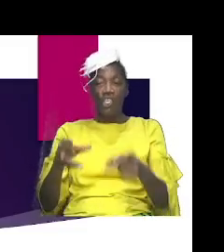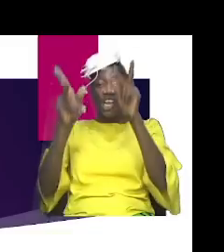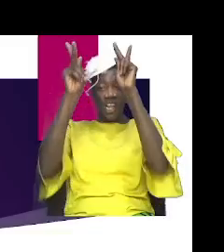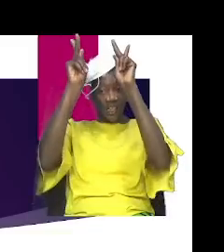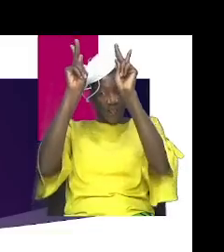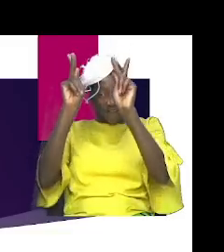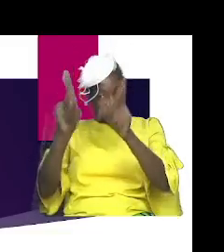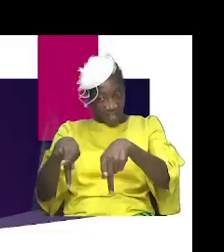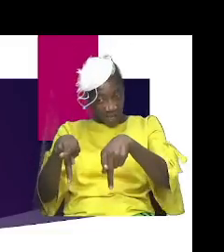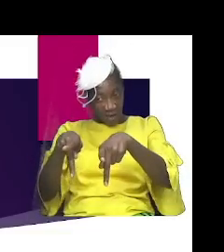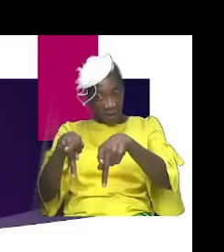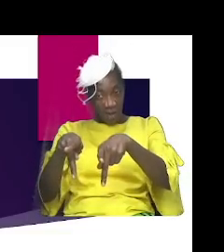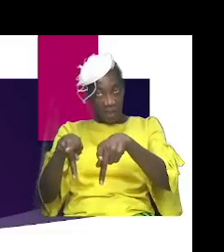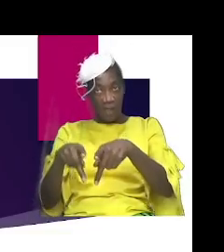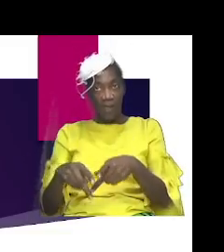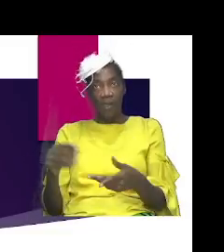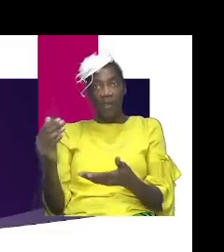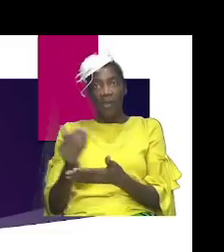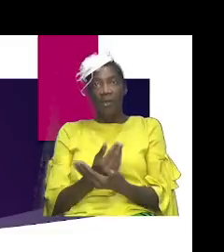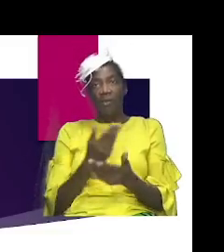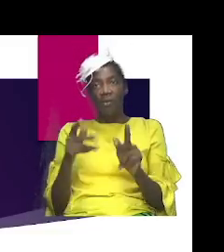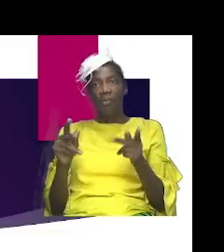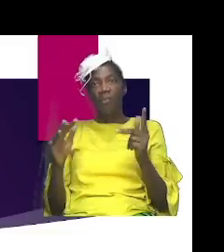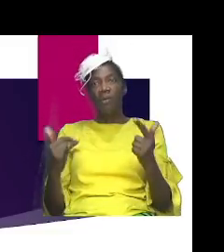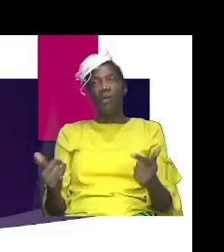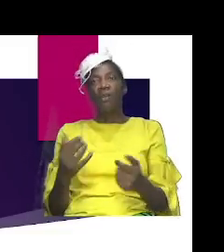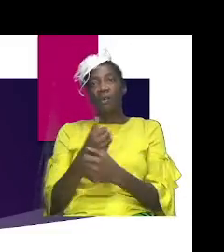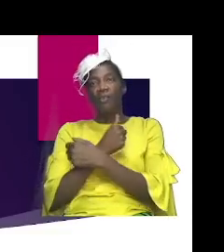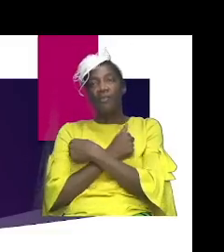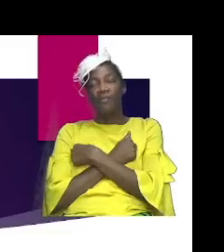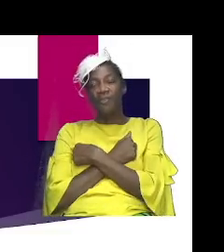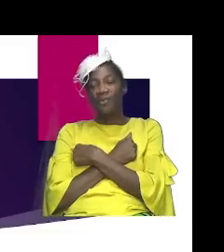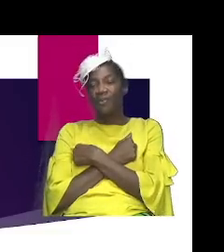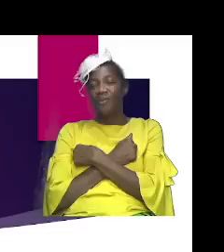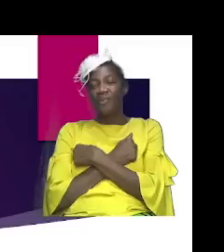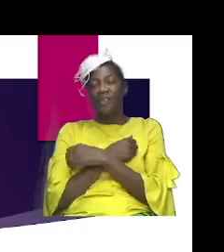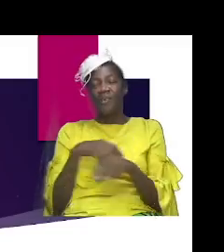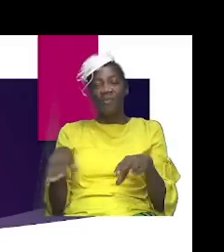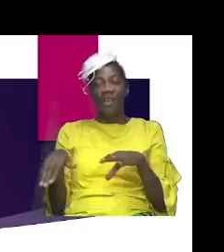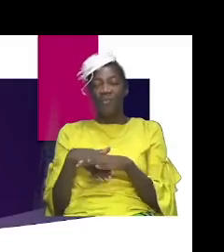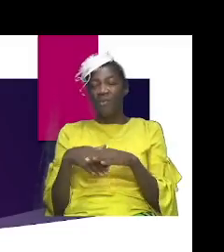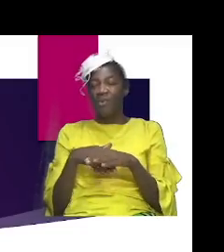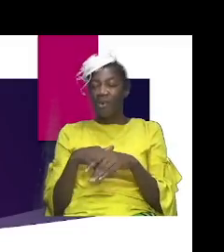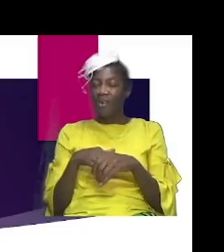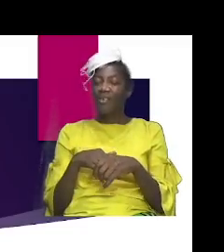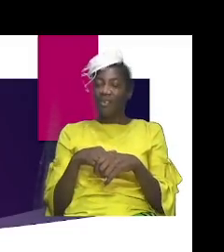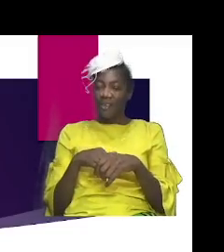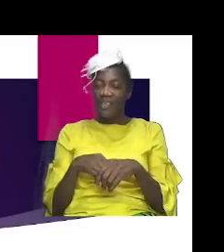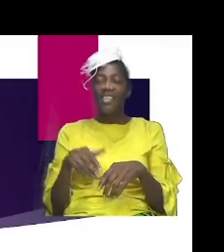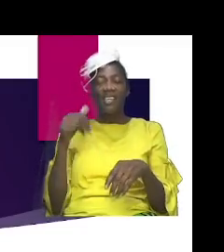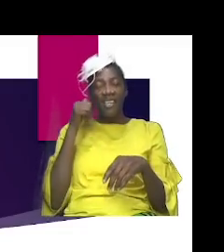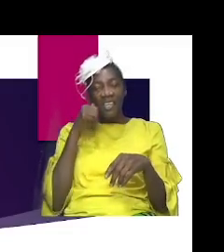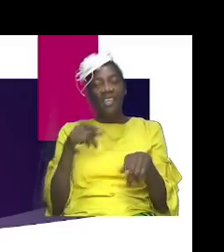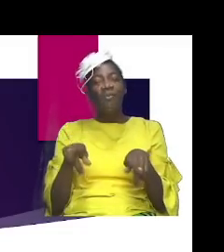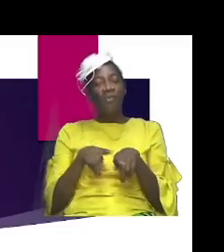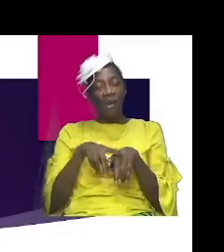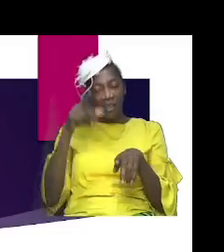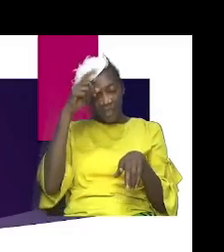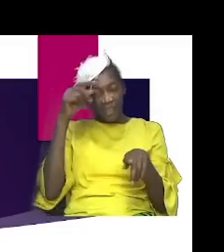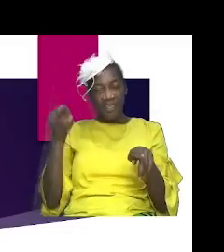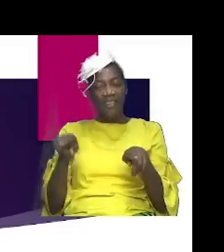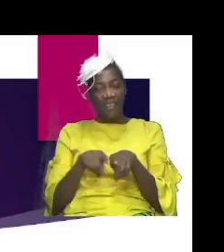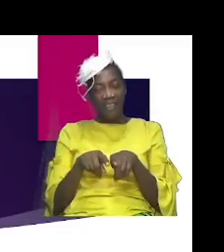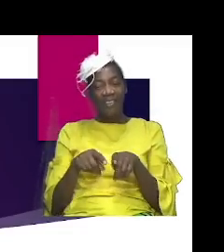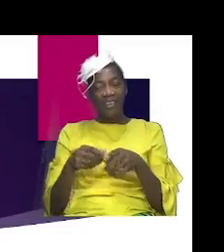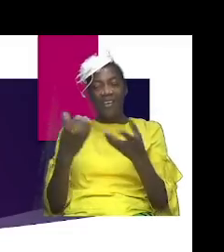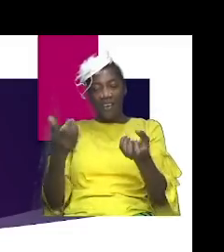individually. Some of us love to be amongst the saints of God. We somehow get our energies there, and we are able